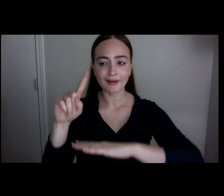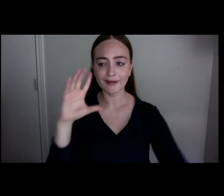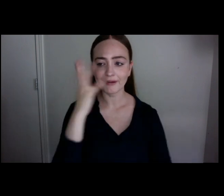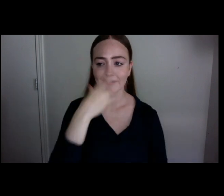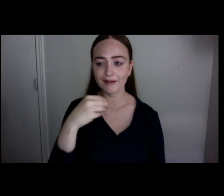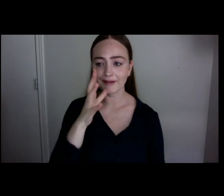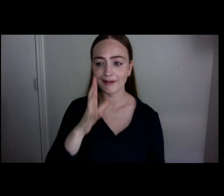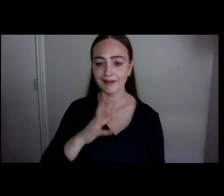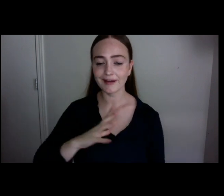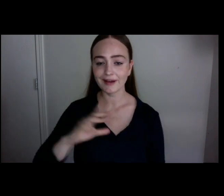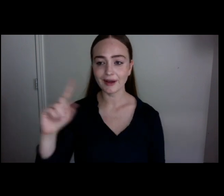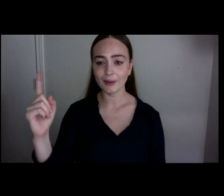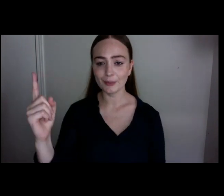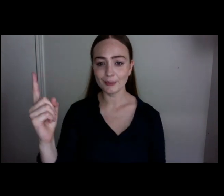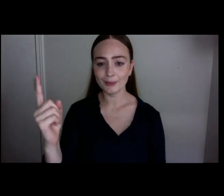lady.